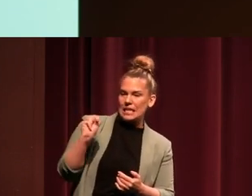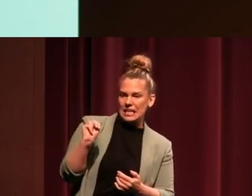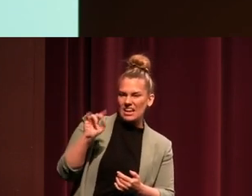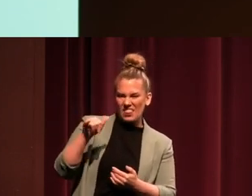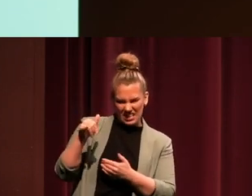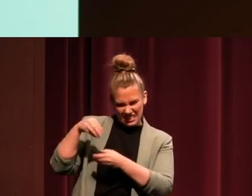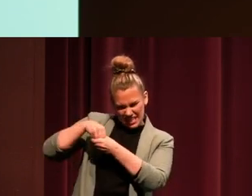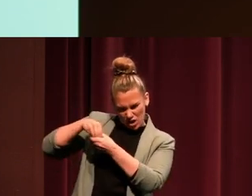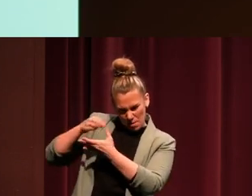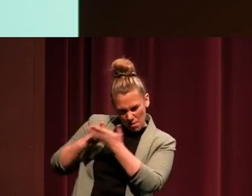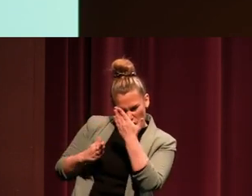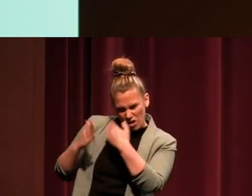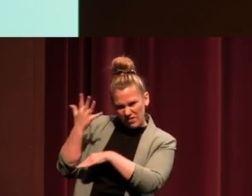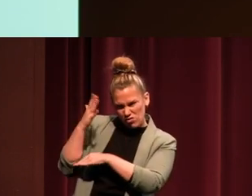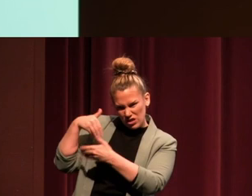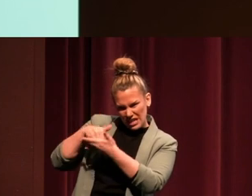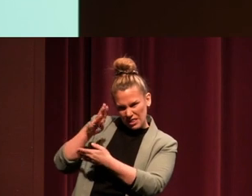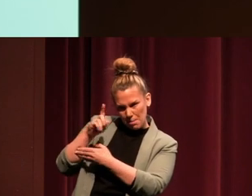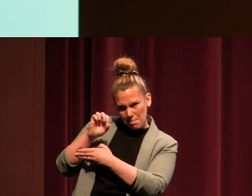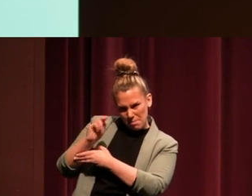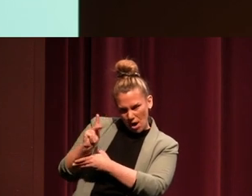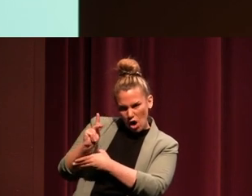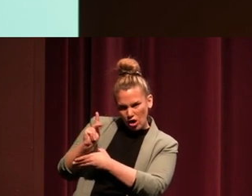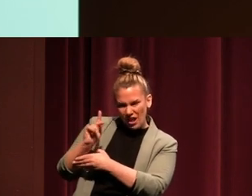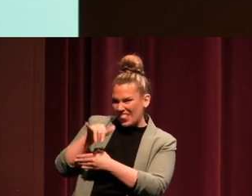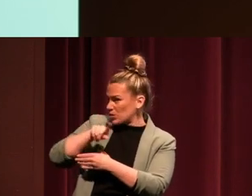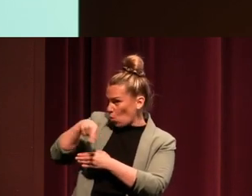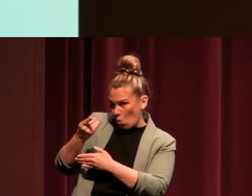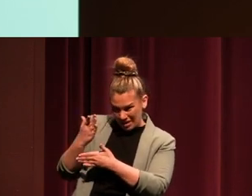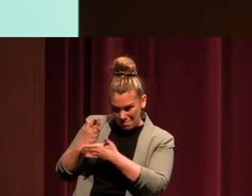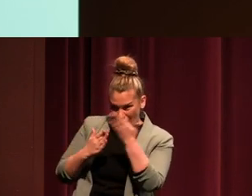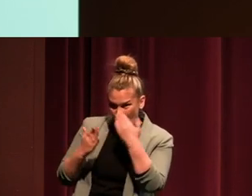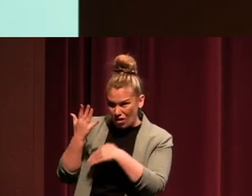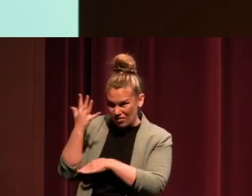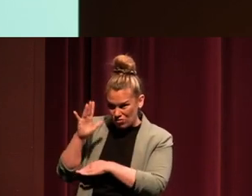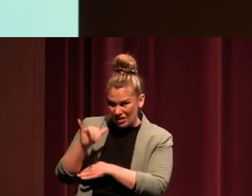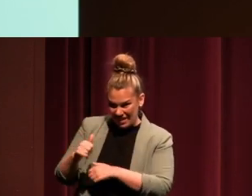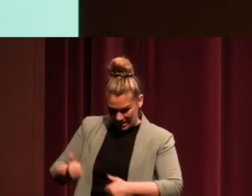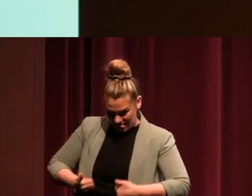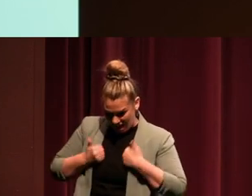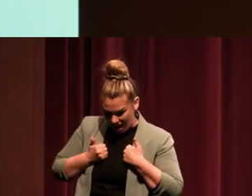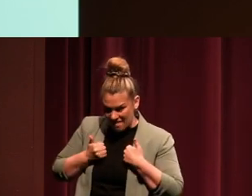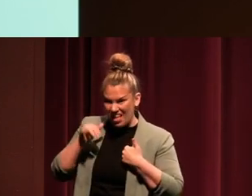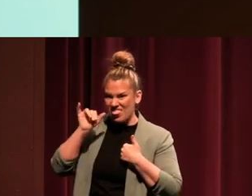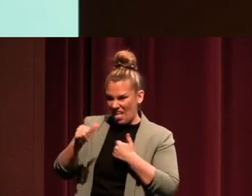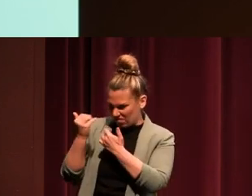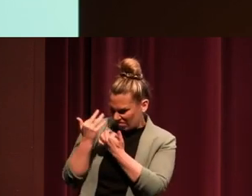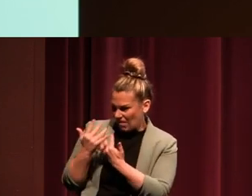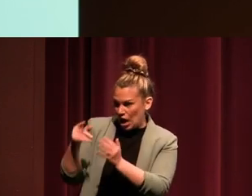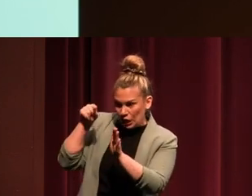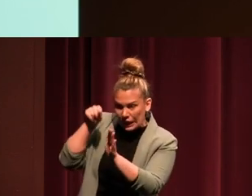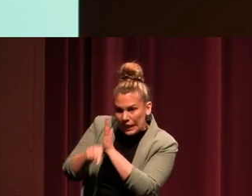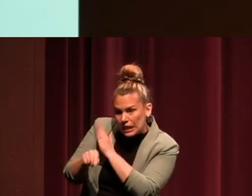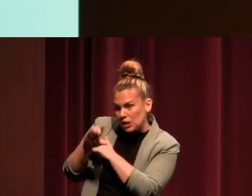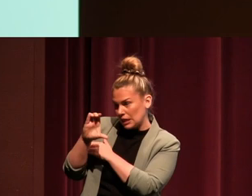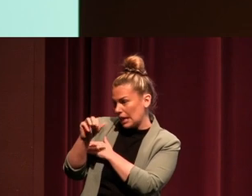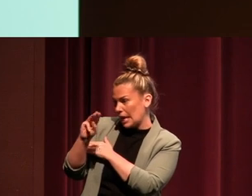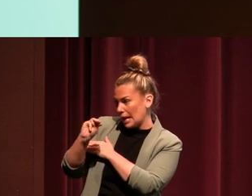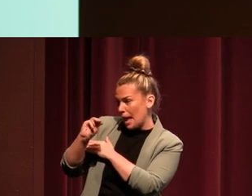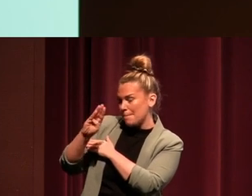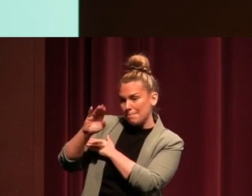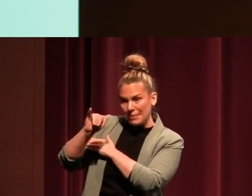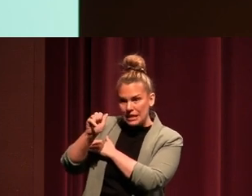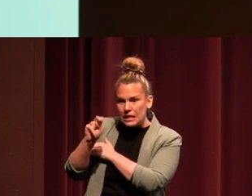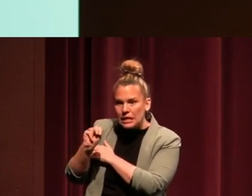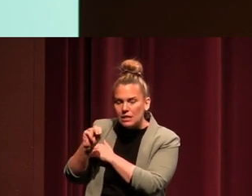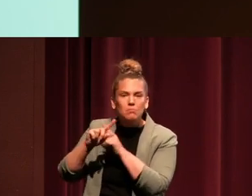of the tree just inside the bark, which is the only part of the tree that's alive. Killed the cambium, but it didn't kill the tree. It